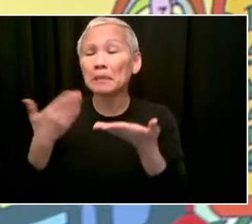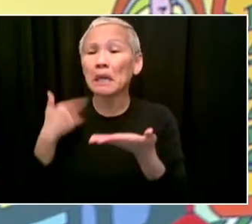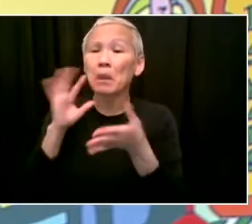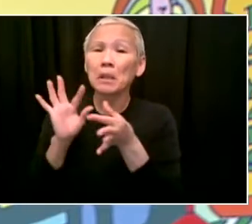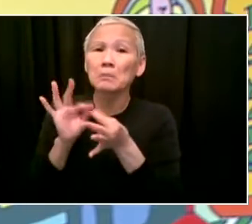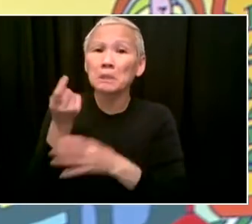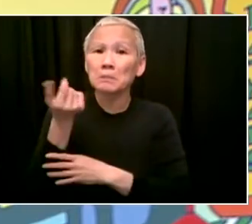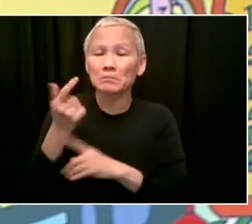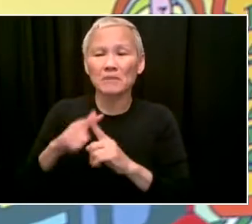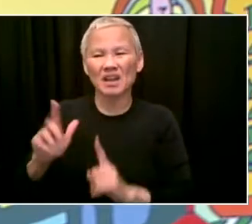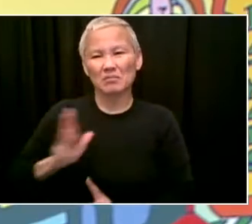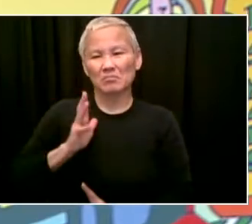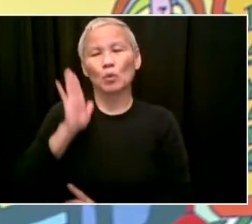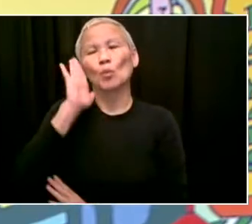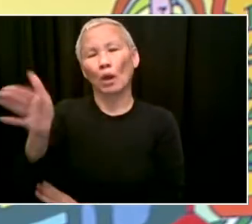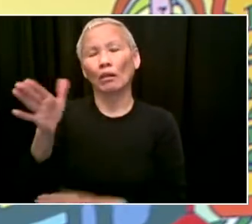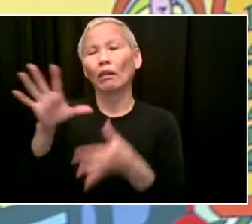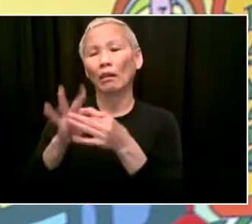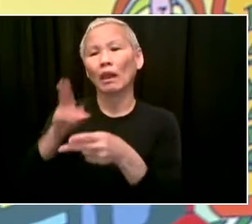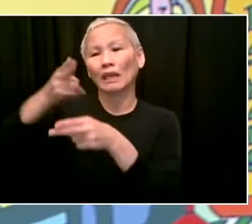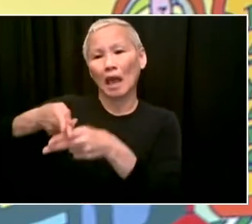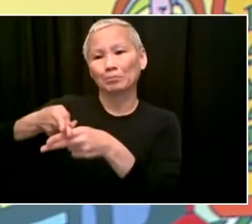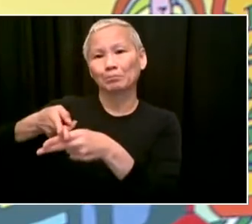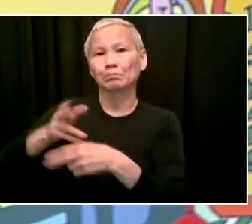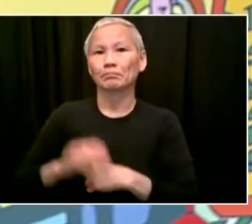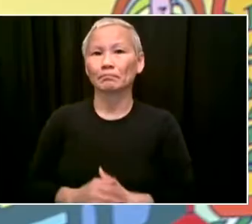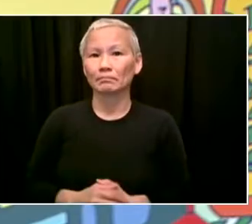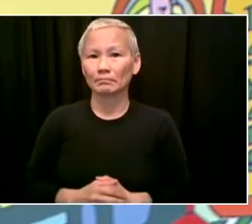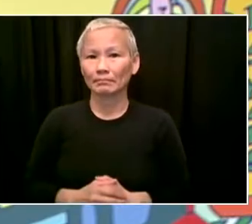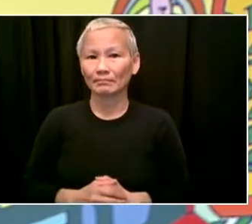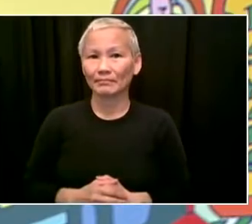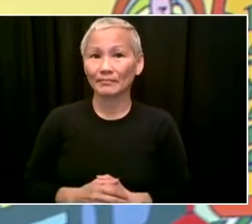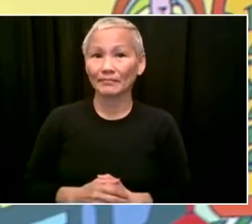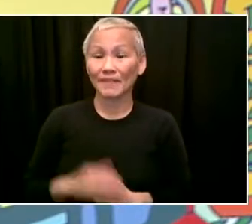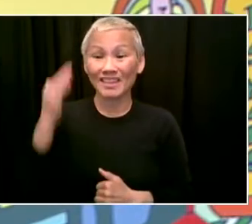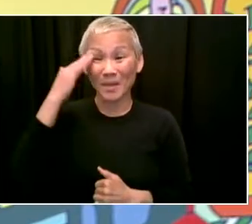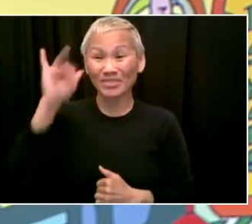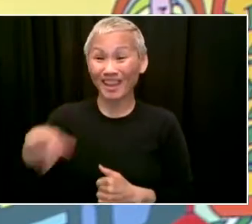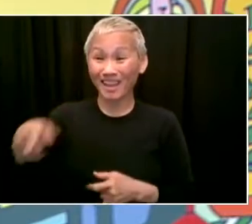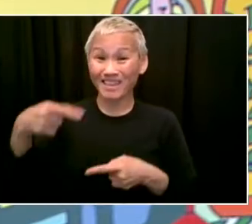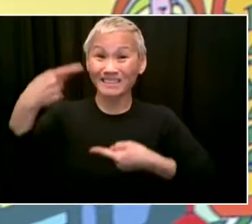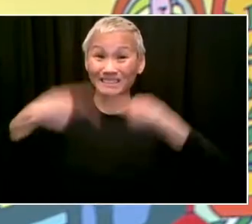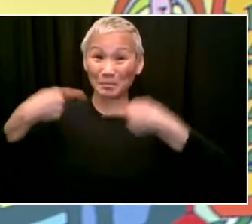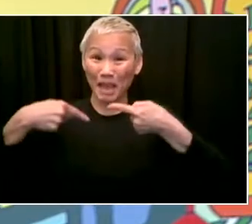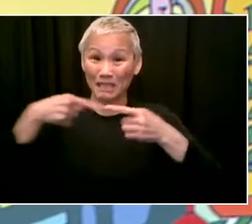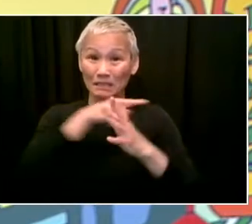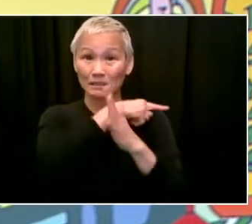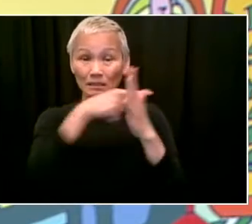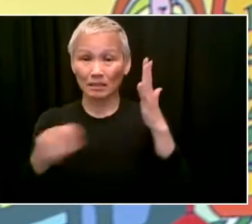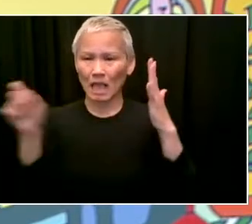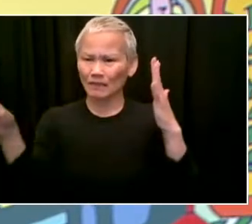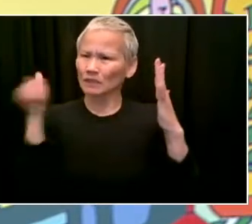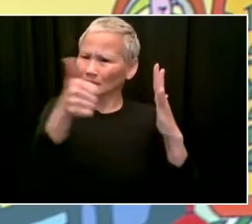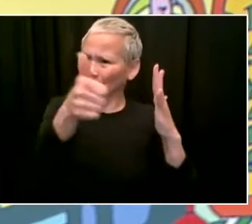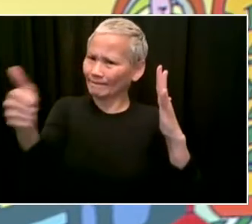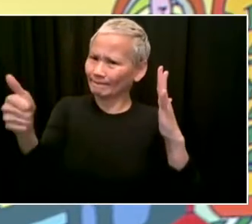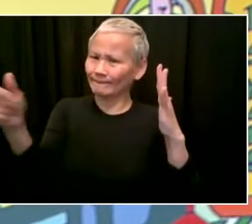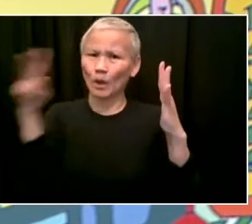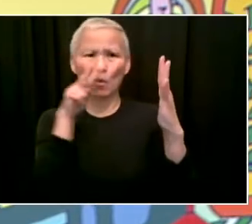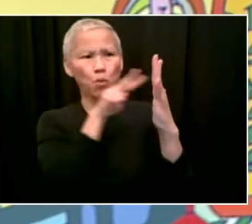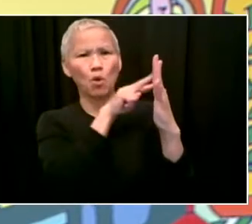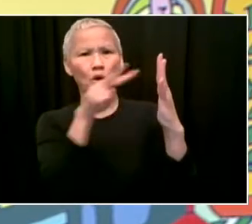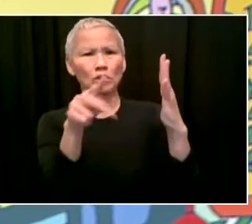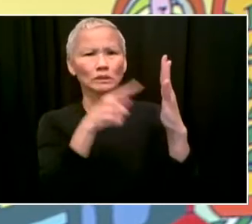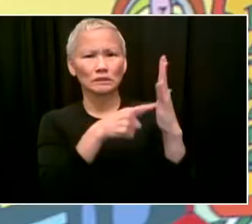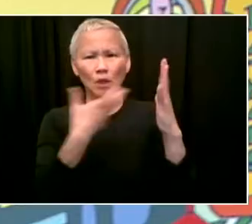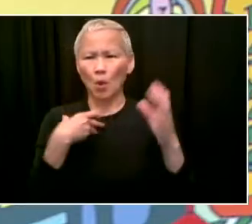and think about the debate as something that's supposed to engage people and inspire them to want to vote and to make a decision about the